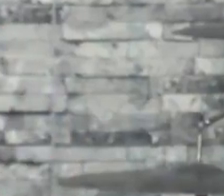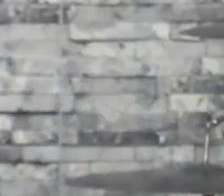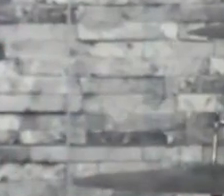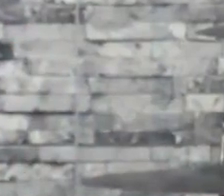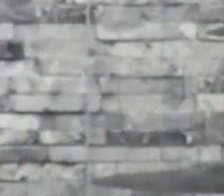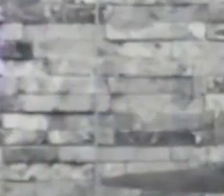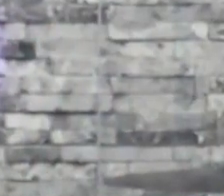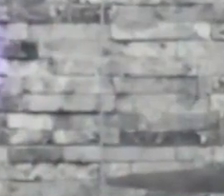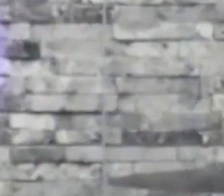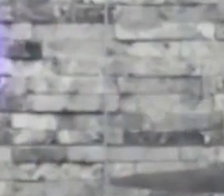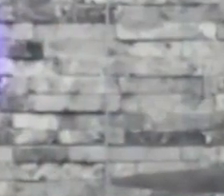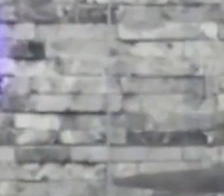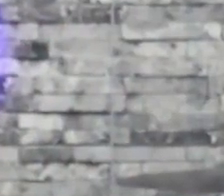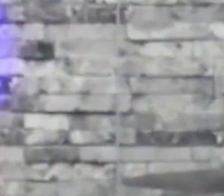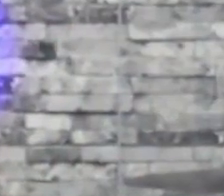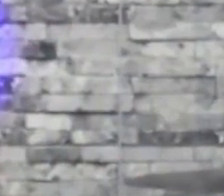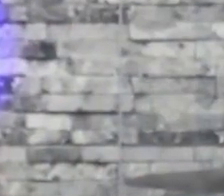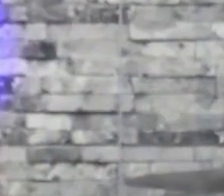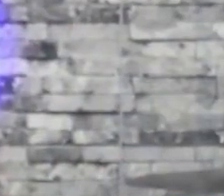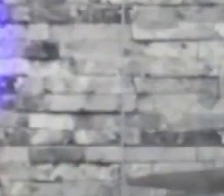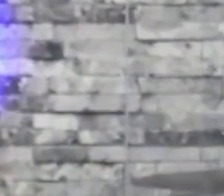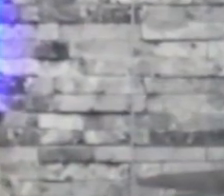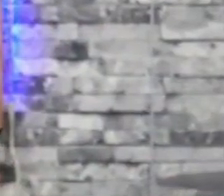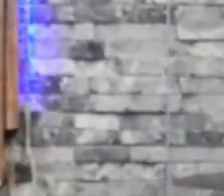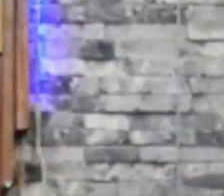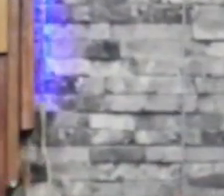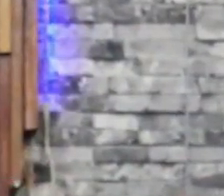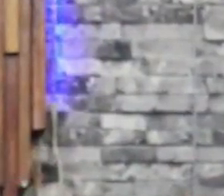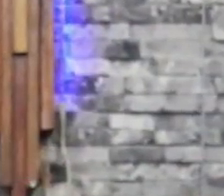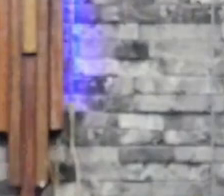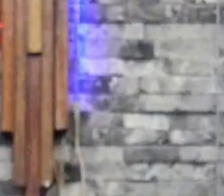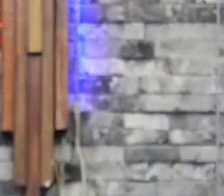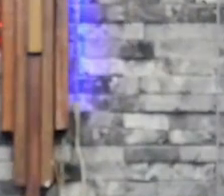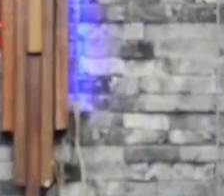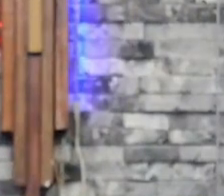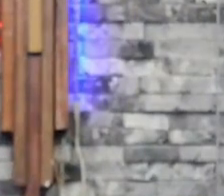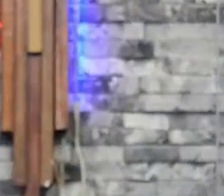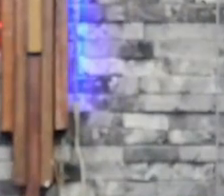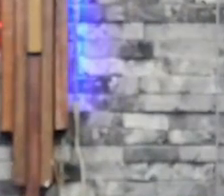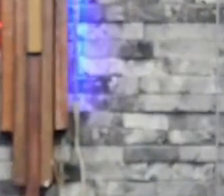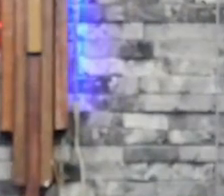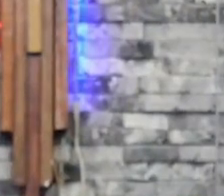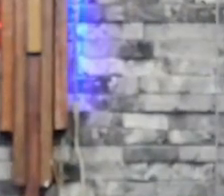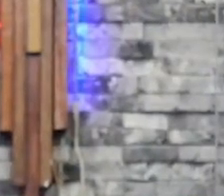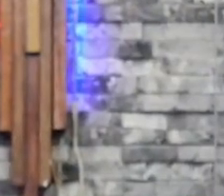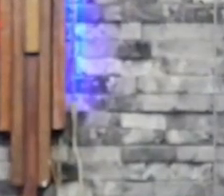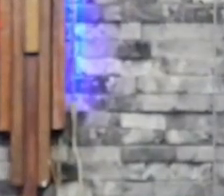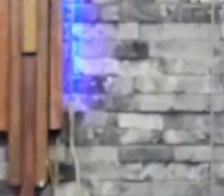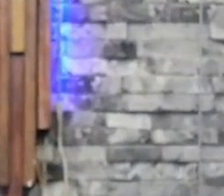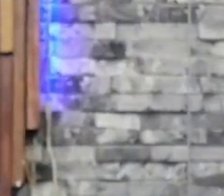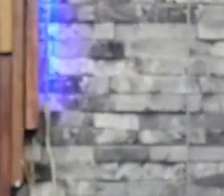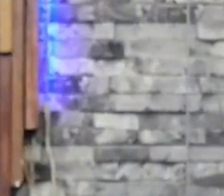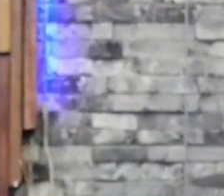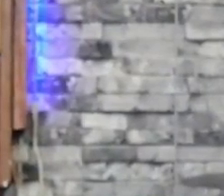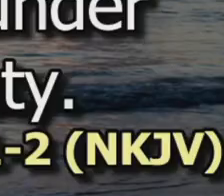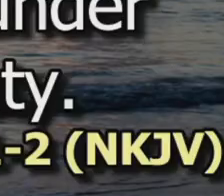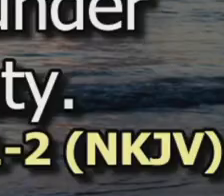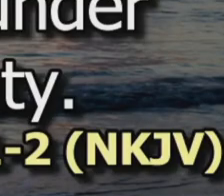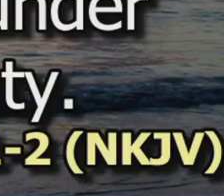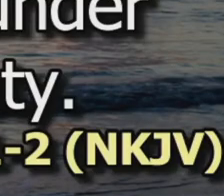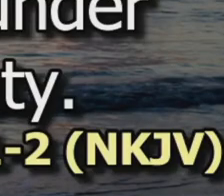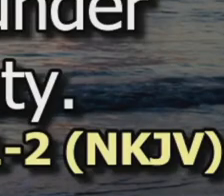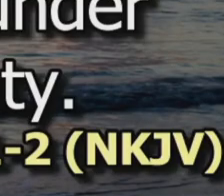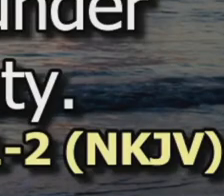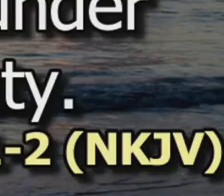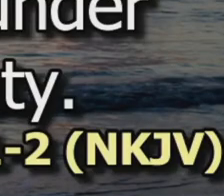palace. Kuweza kutulia kwenye ikulu. What does the Bible say in Psalms chapter